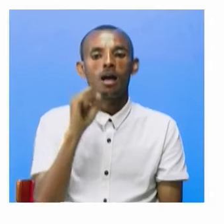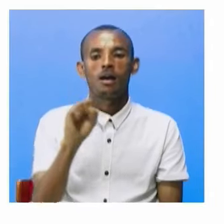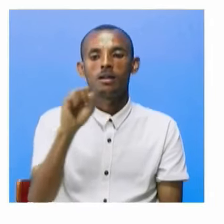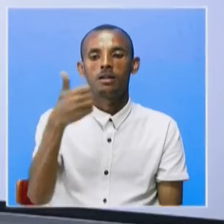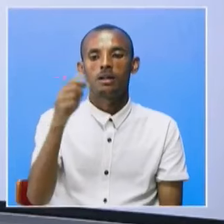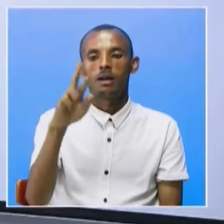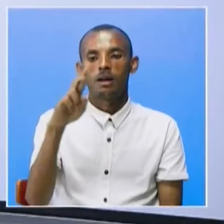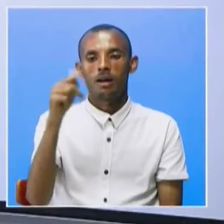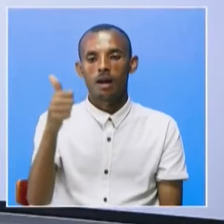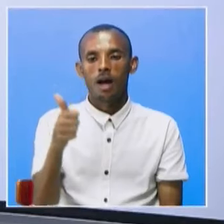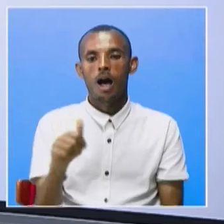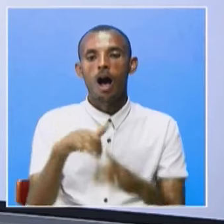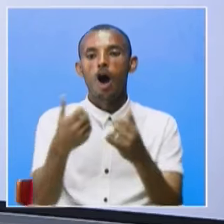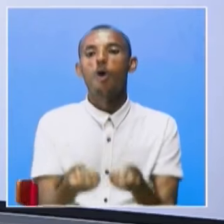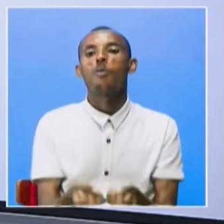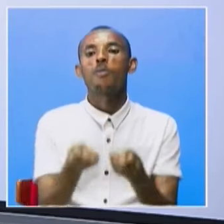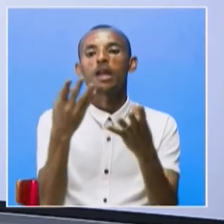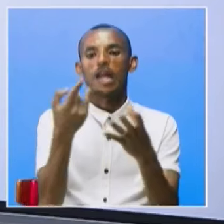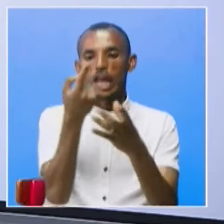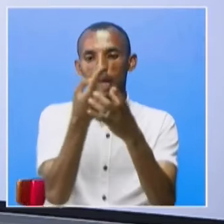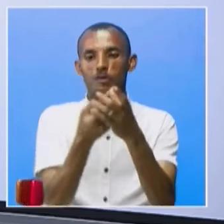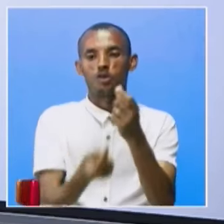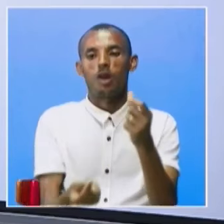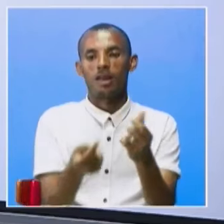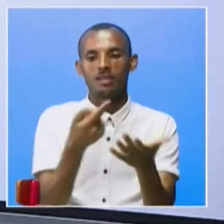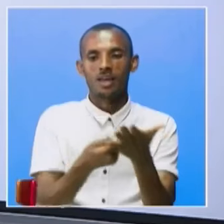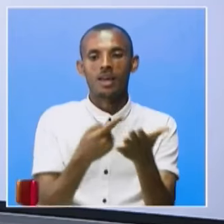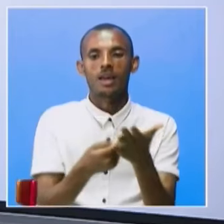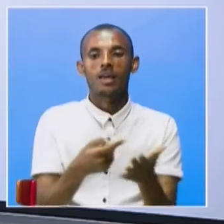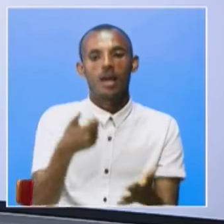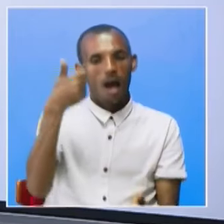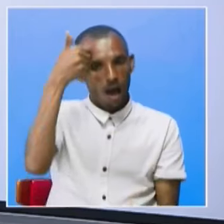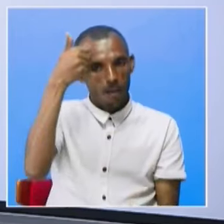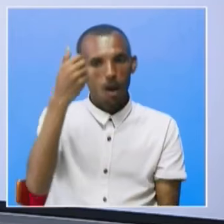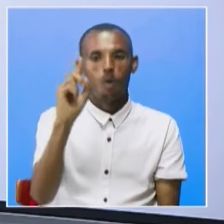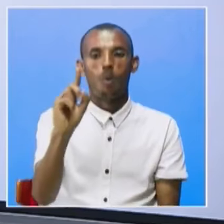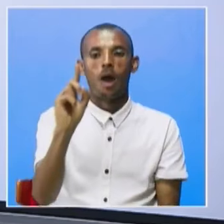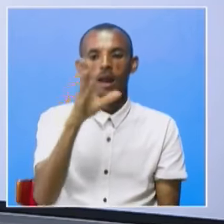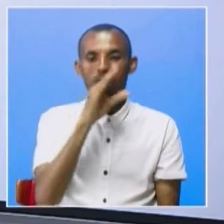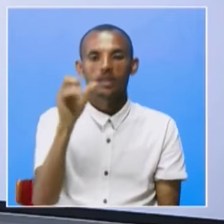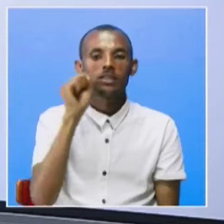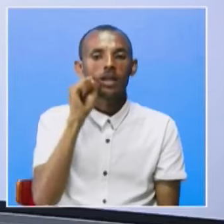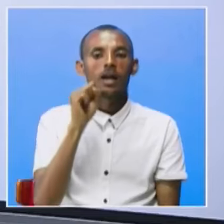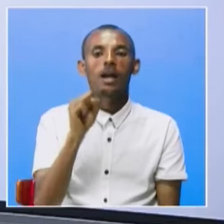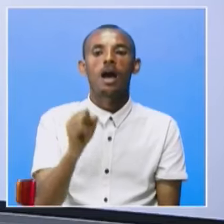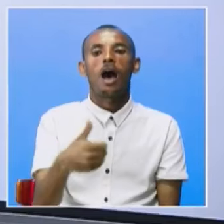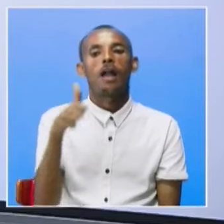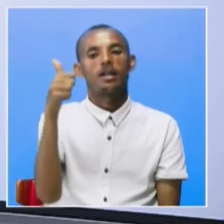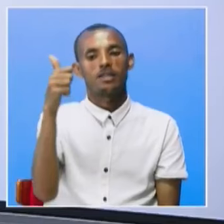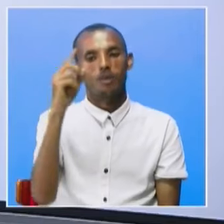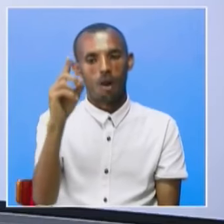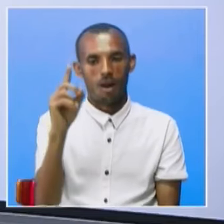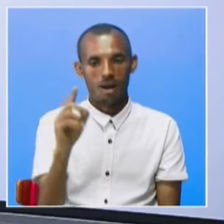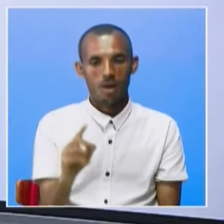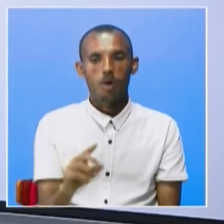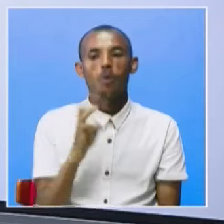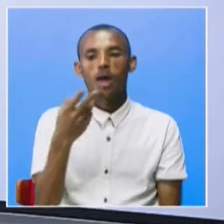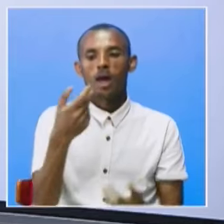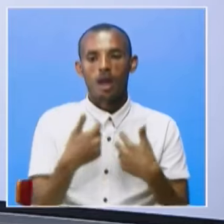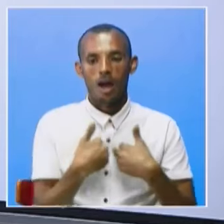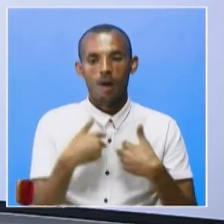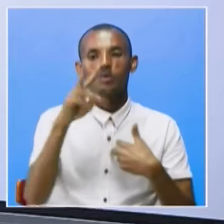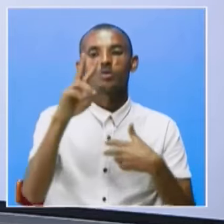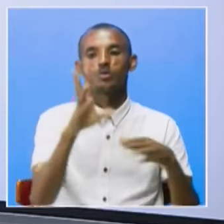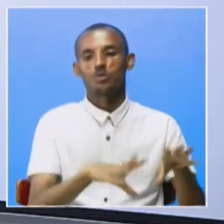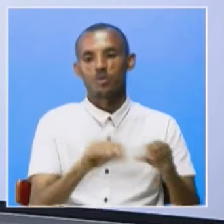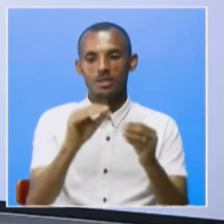How many individuals do I have here? Abel is one and Sarah is another. Yes? We have two students.